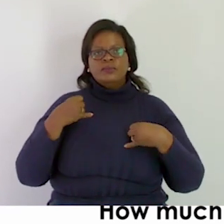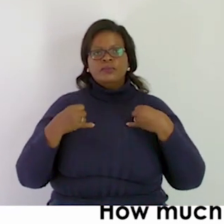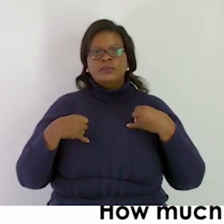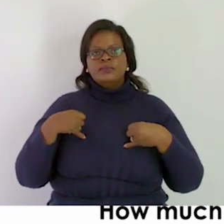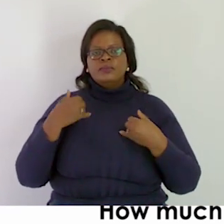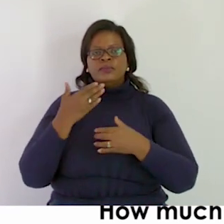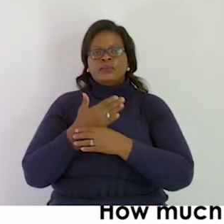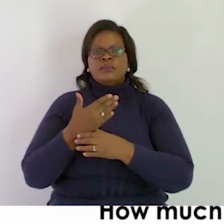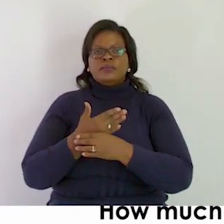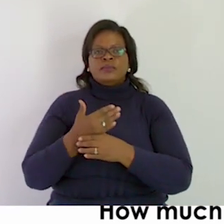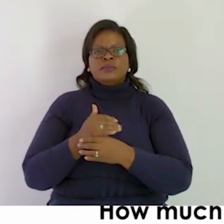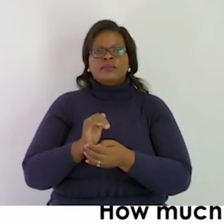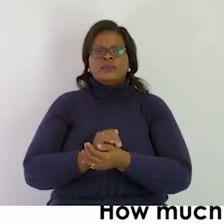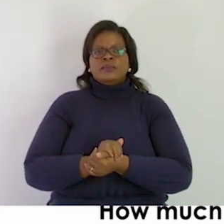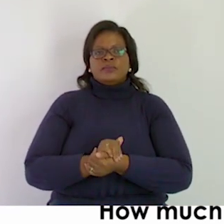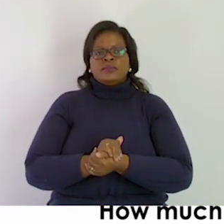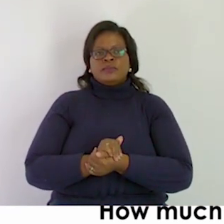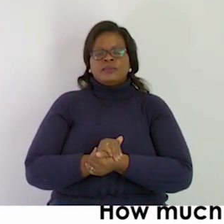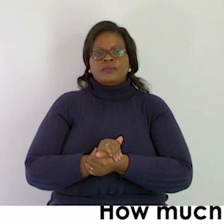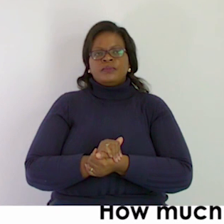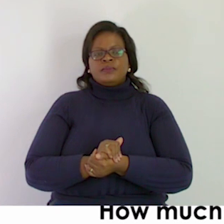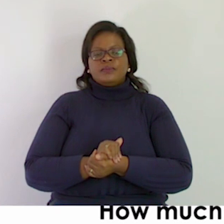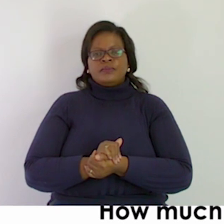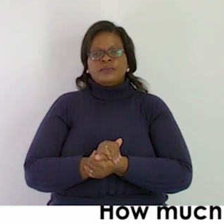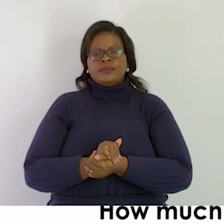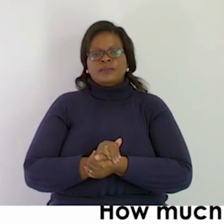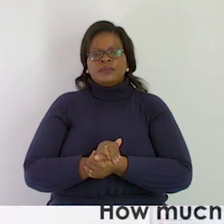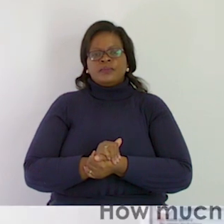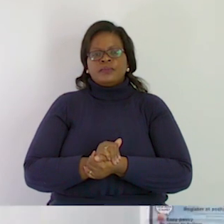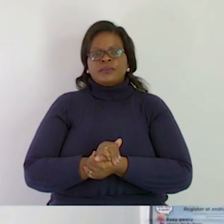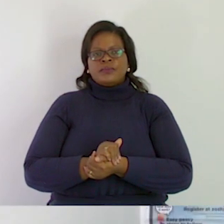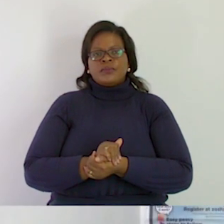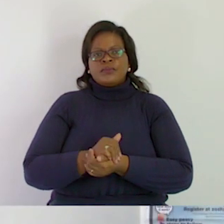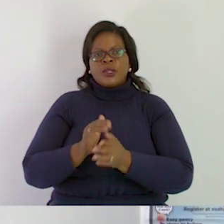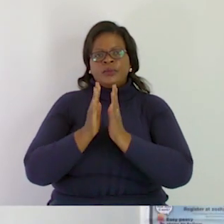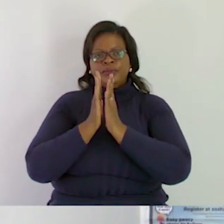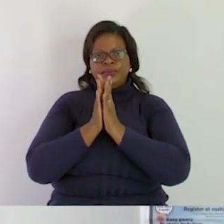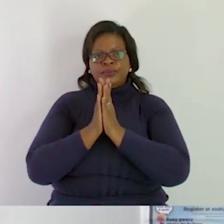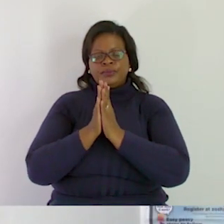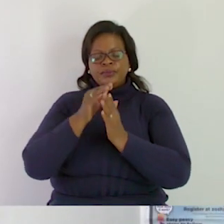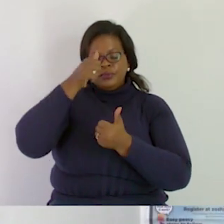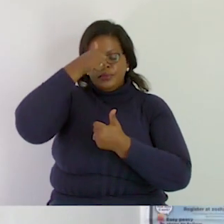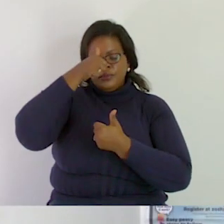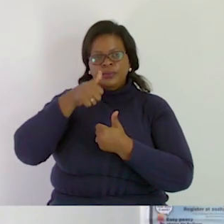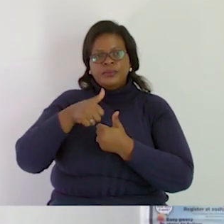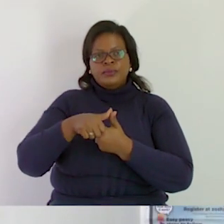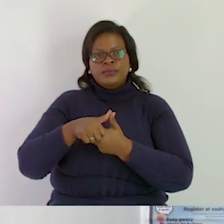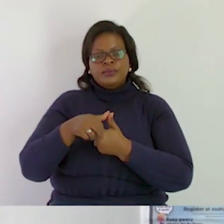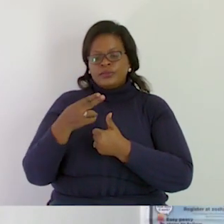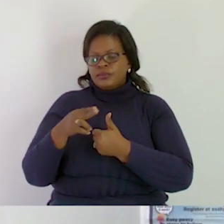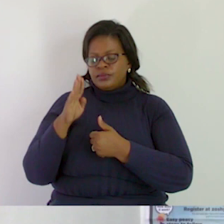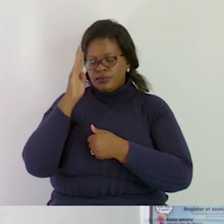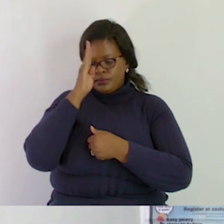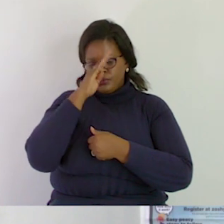or you will enjoy this activity. And please remember, do not forget.